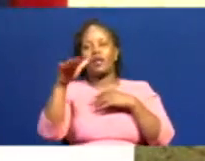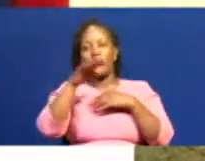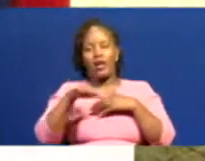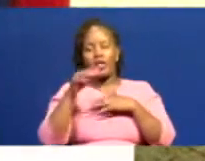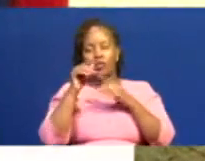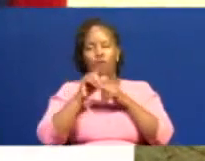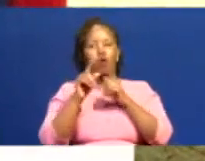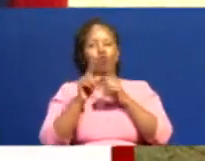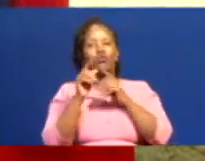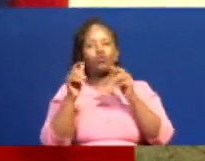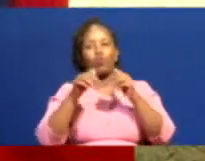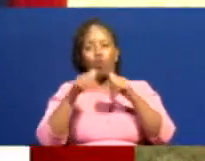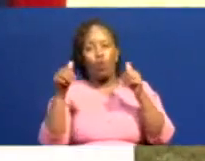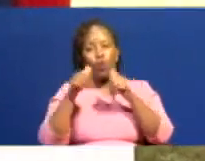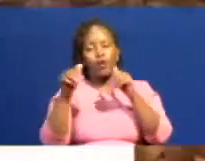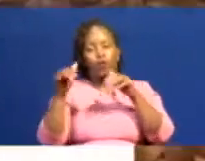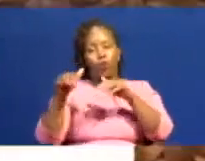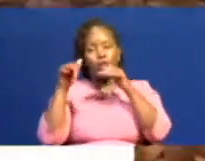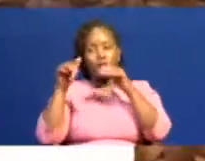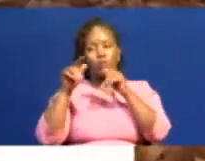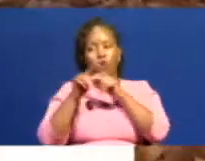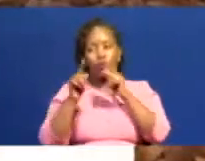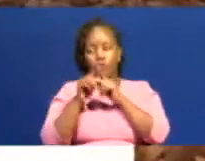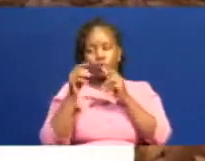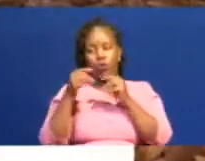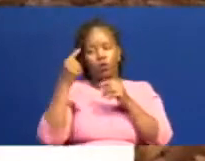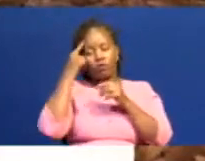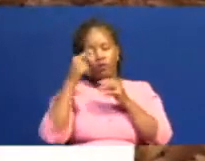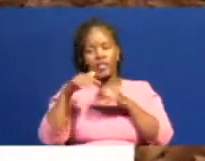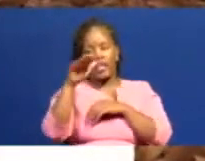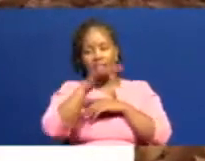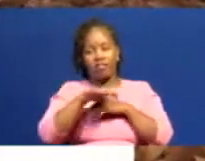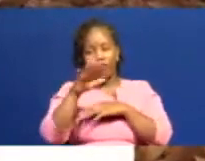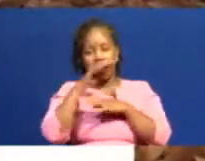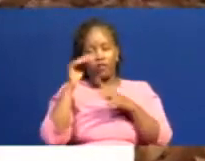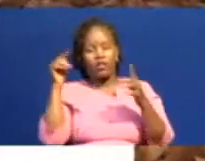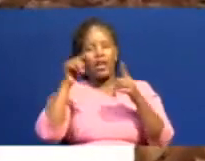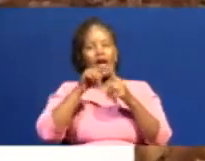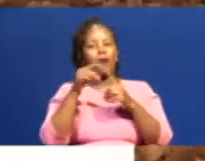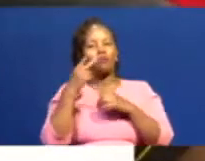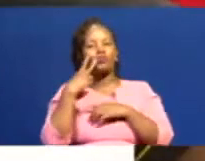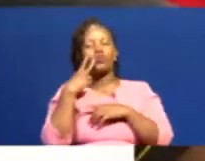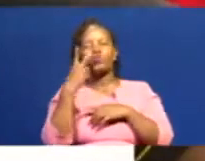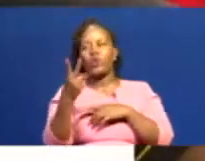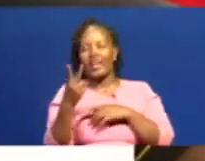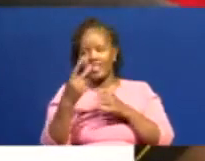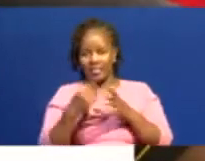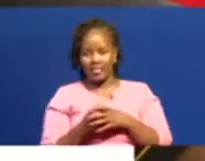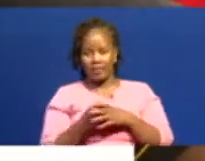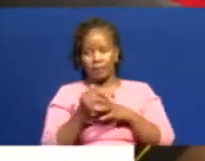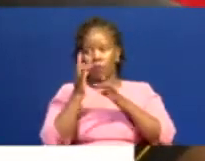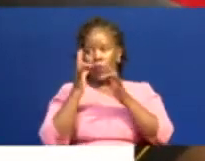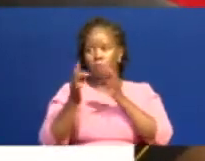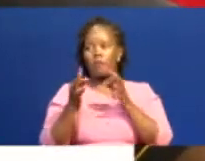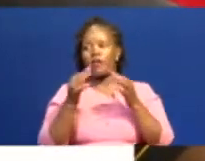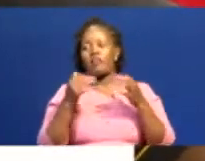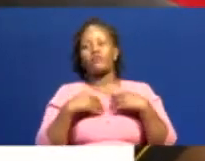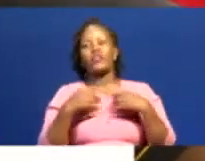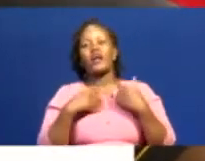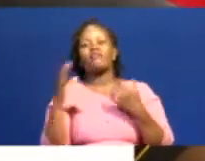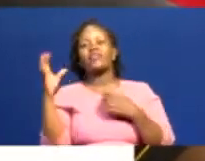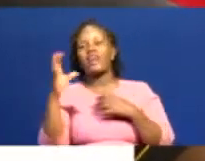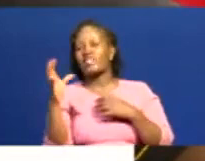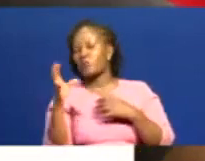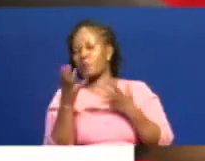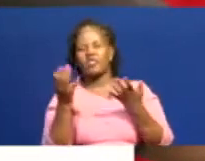influences, creating an ideal environment for up to 200 chicks to hatch at a go. In case we get clients, we can be able to